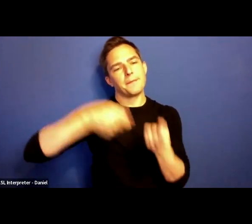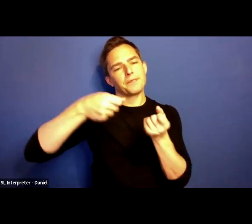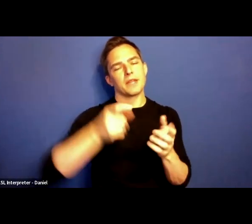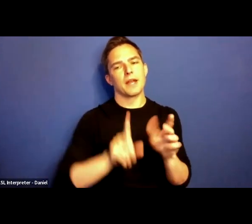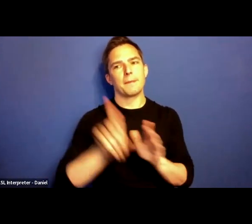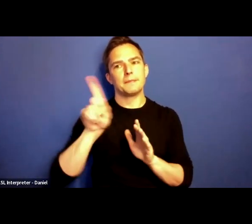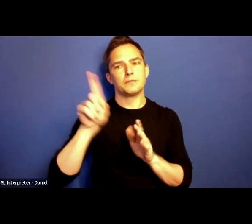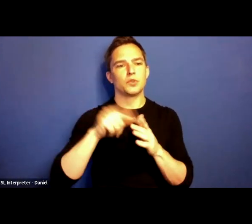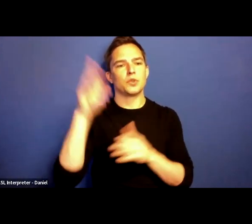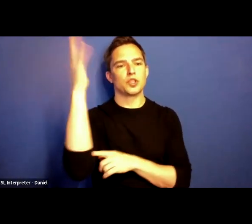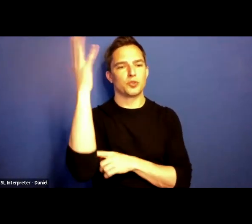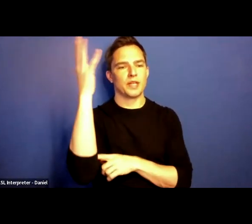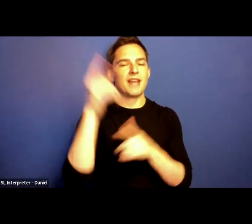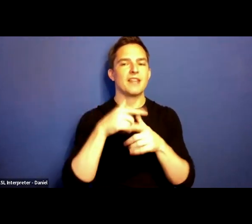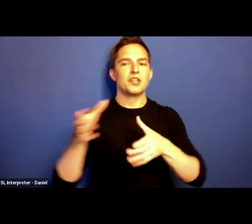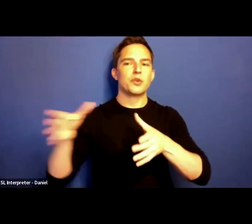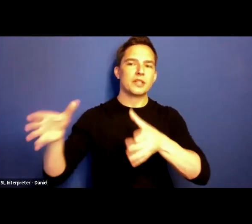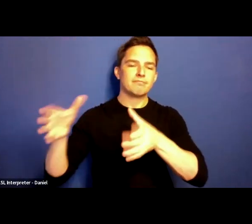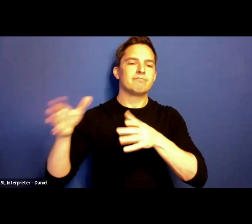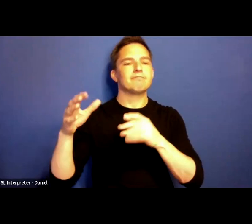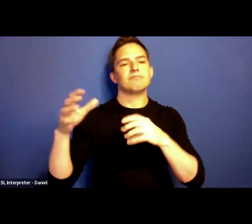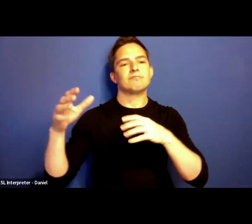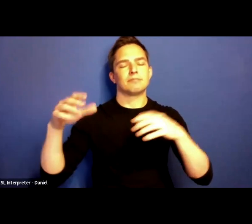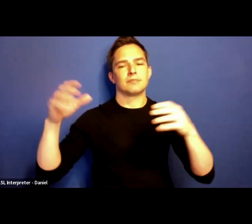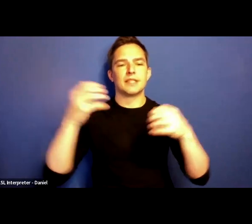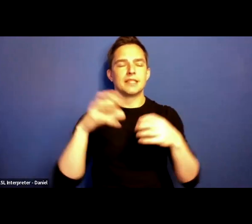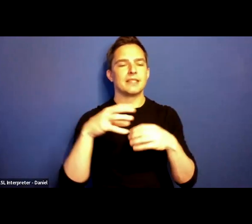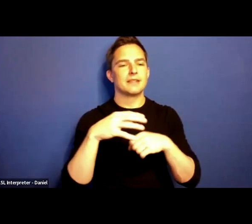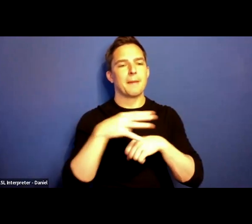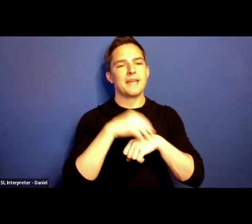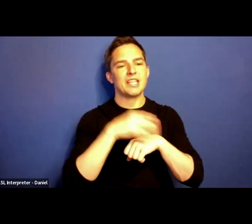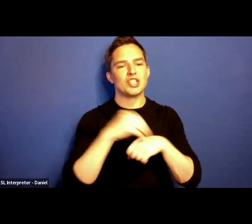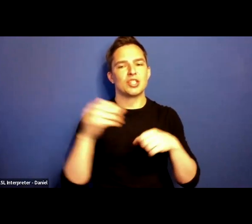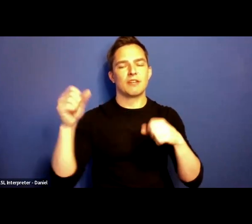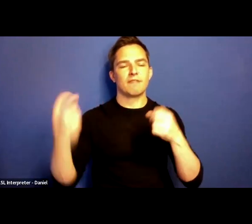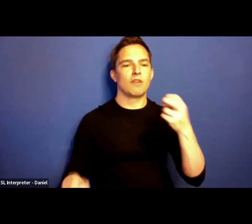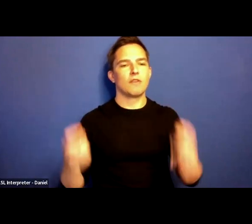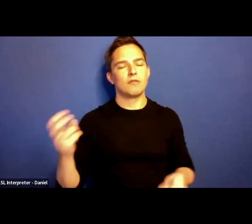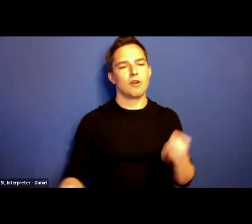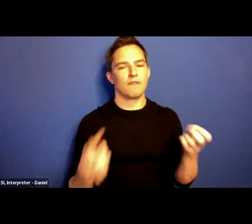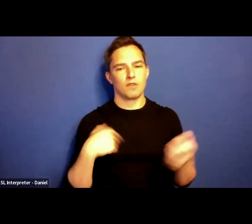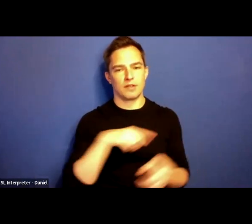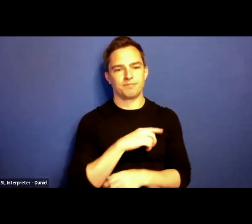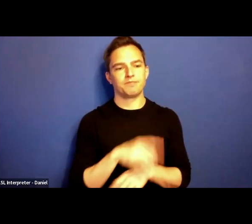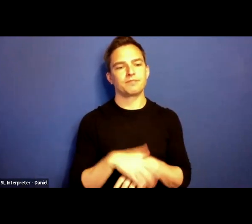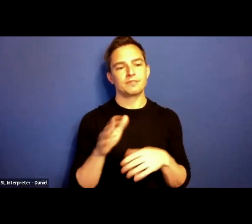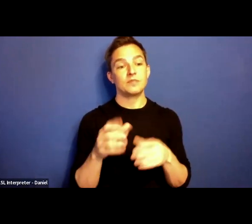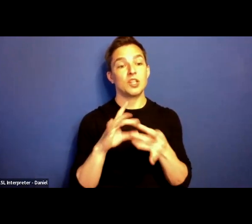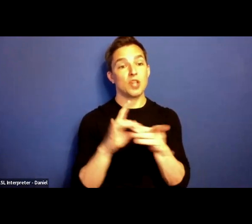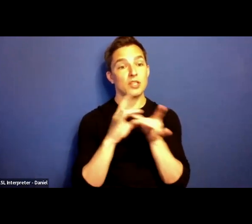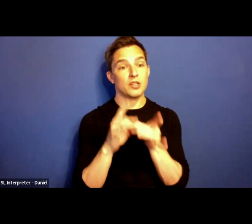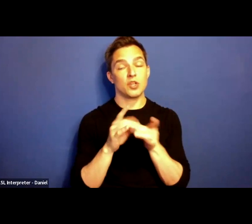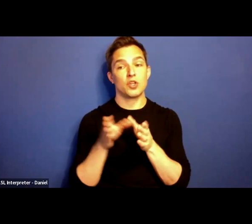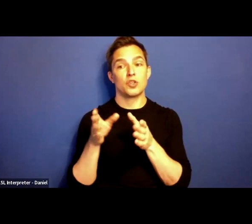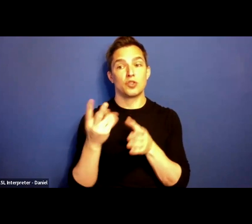shake down peaches for the two of us. That solidarity is a two-way street, fires burning